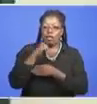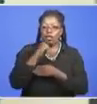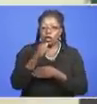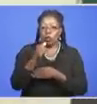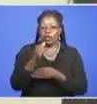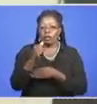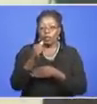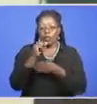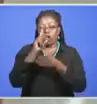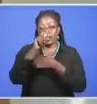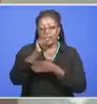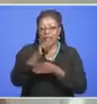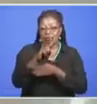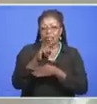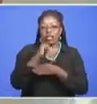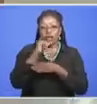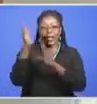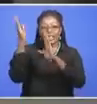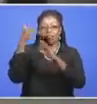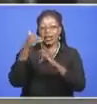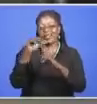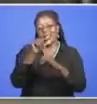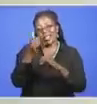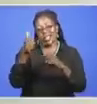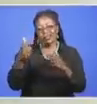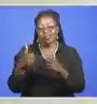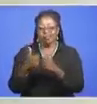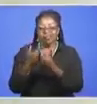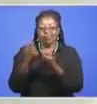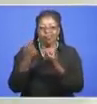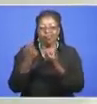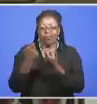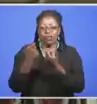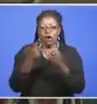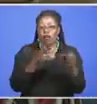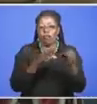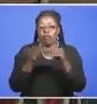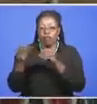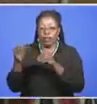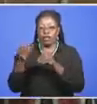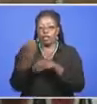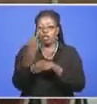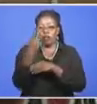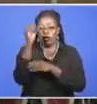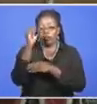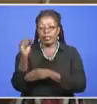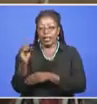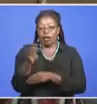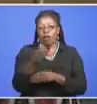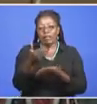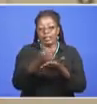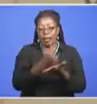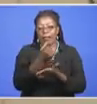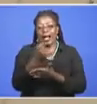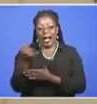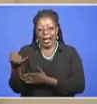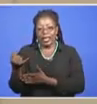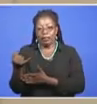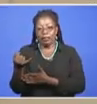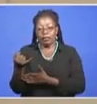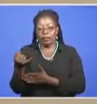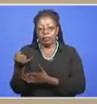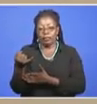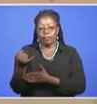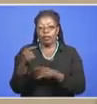on camera say they do not expect much of a challenge in removing the 12% off certain items. However, they do expect to be burning